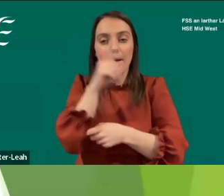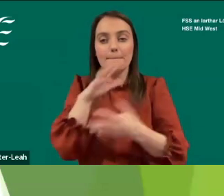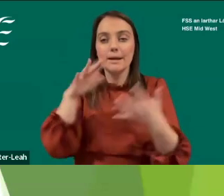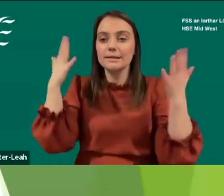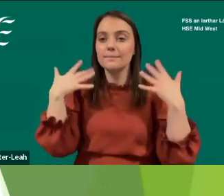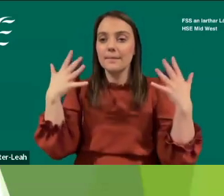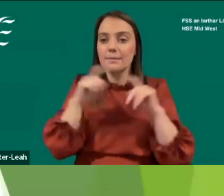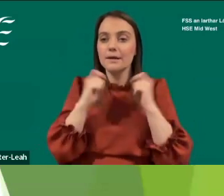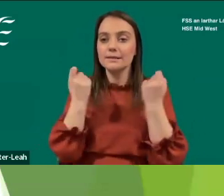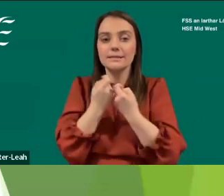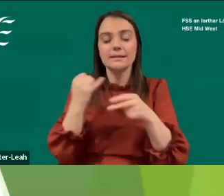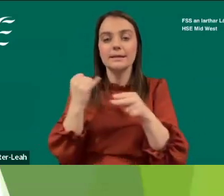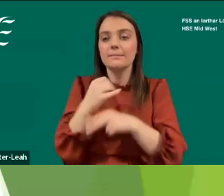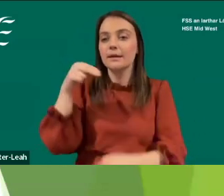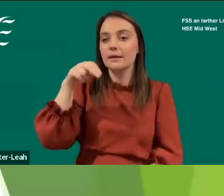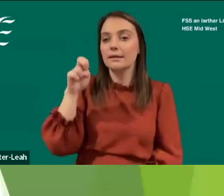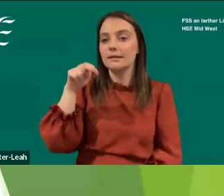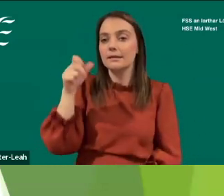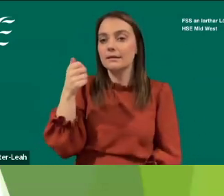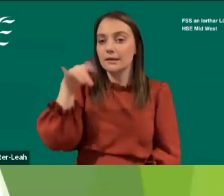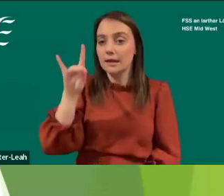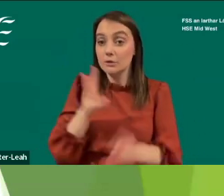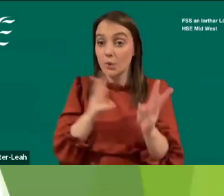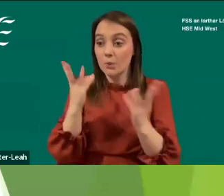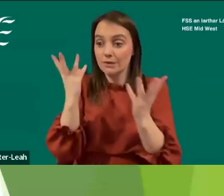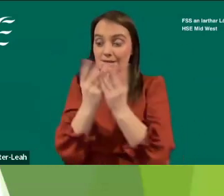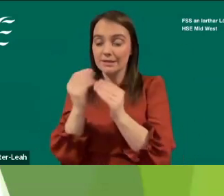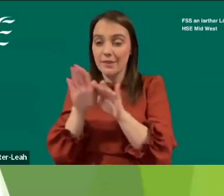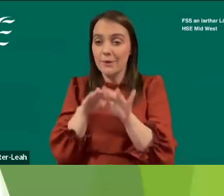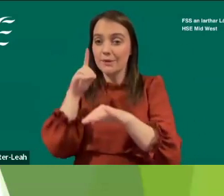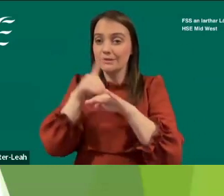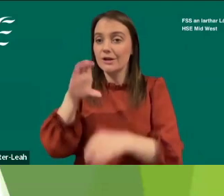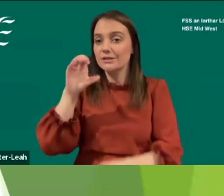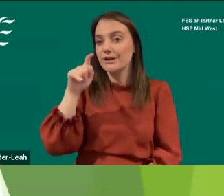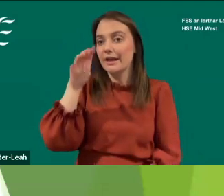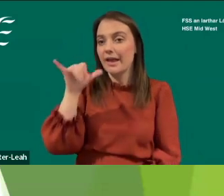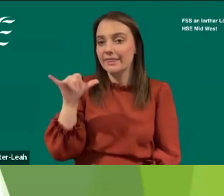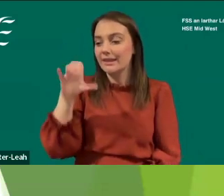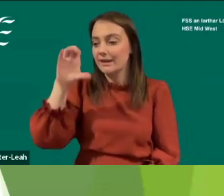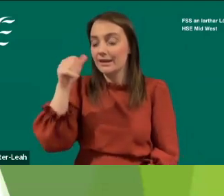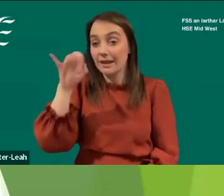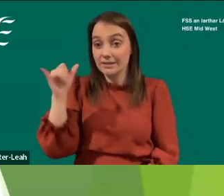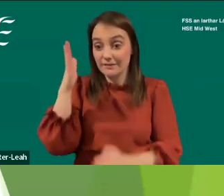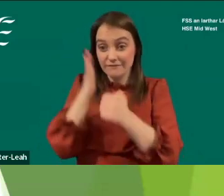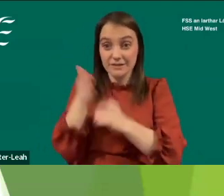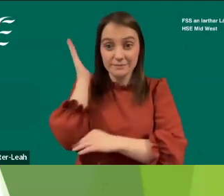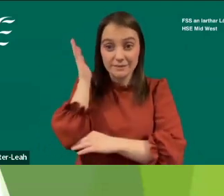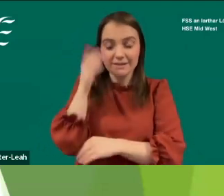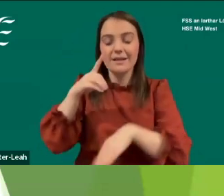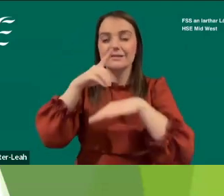in Nenagh. I work alongside Dr. Cathy Casey, who you've just who's just spoken, and Dr. Brian Kennedy, who's speaking in a